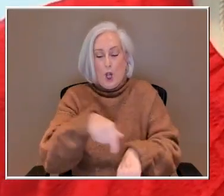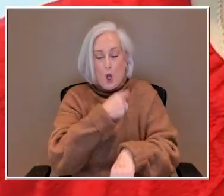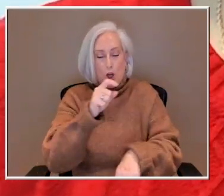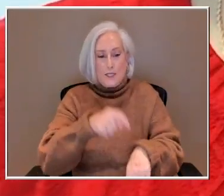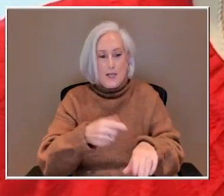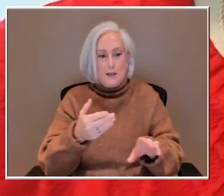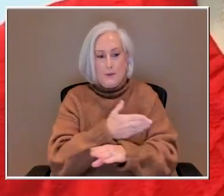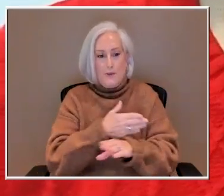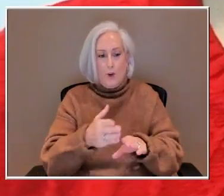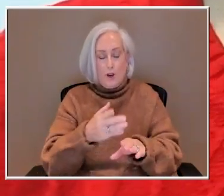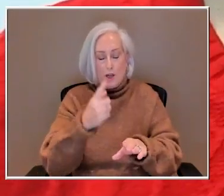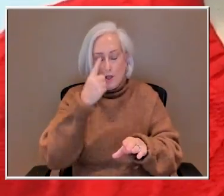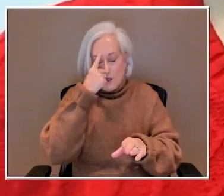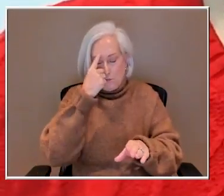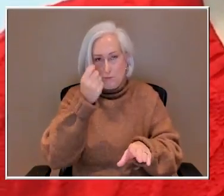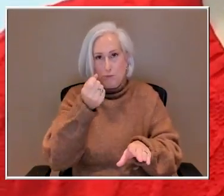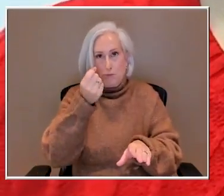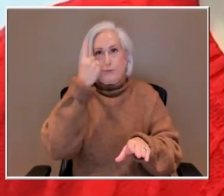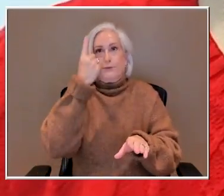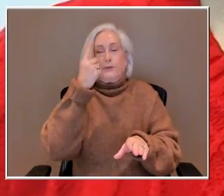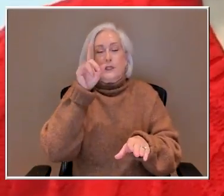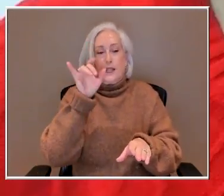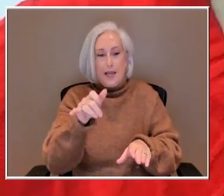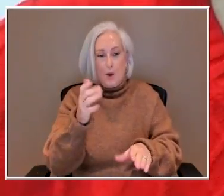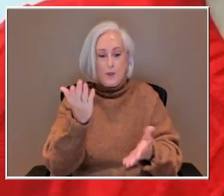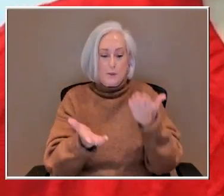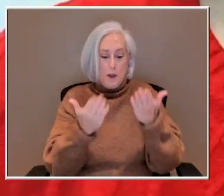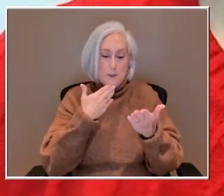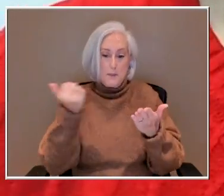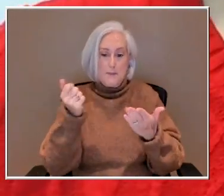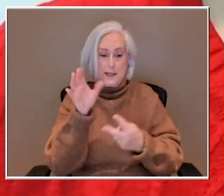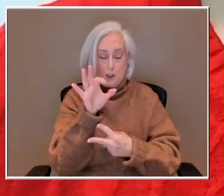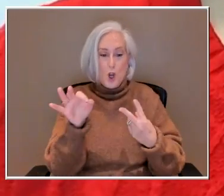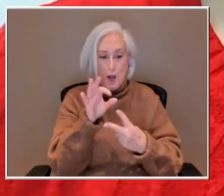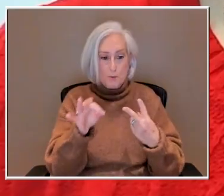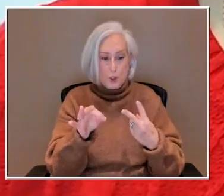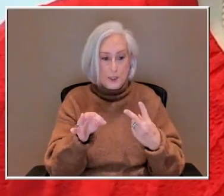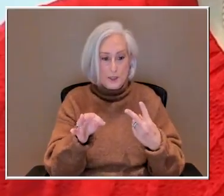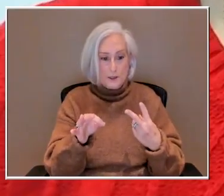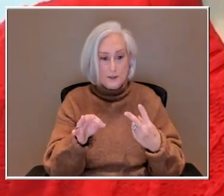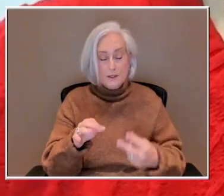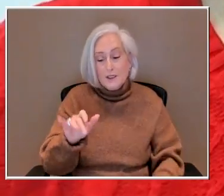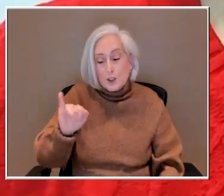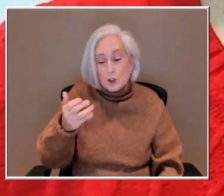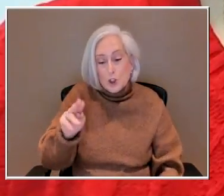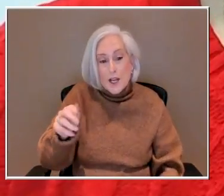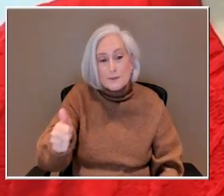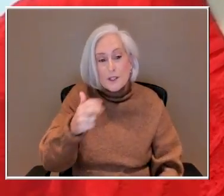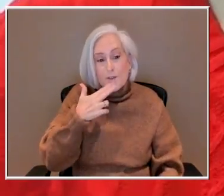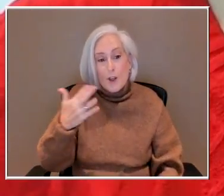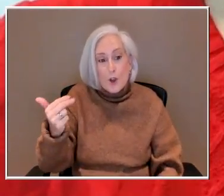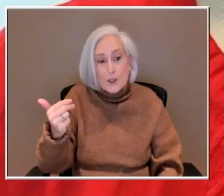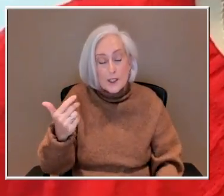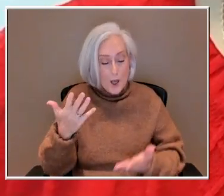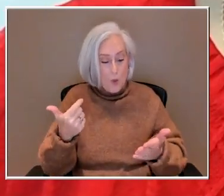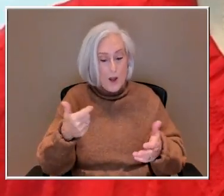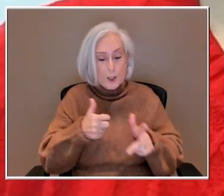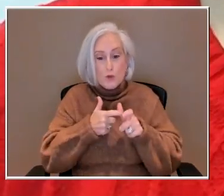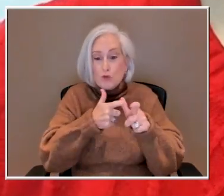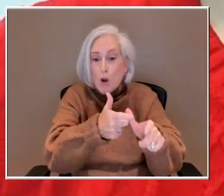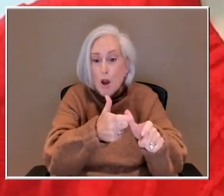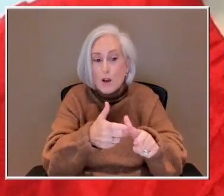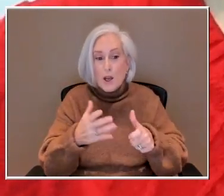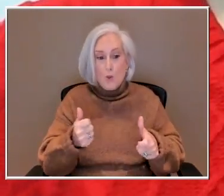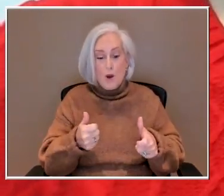actually settle that was probably the best option, because John, 13, he wanted to run around, he wanted to play soccer. Who doesn't at that